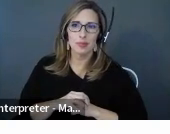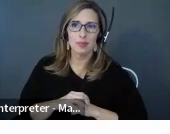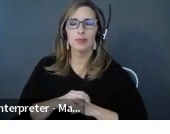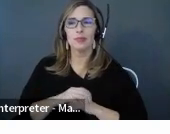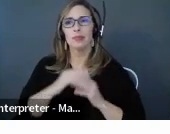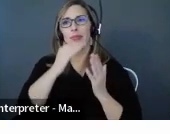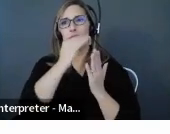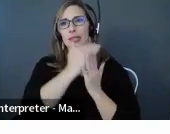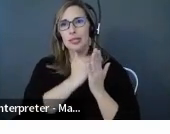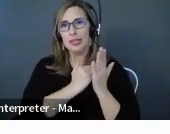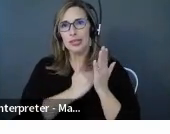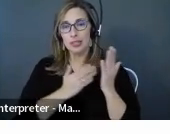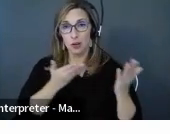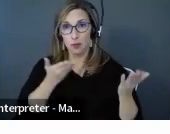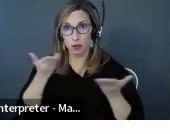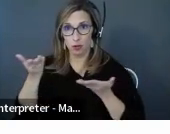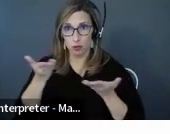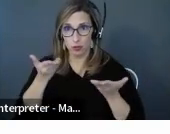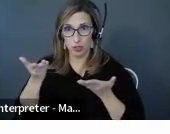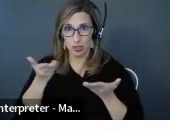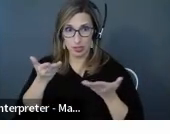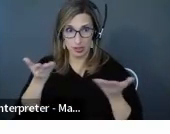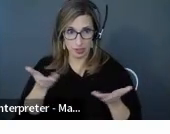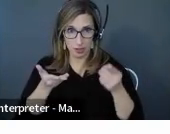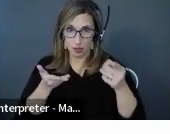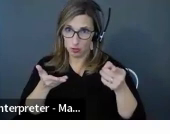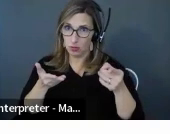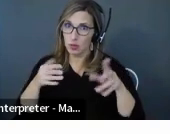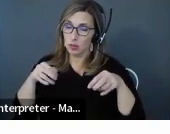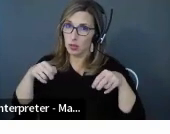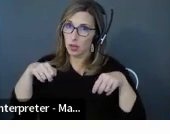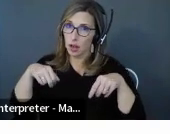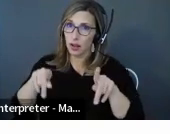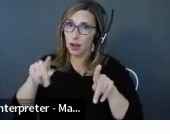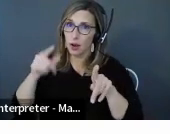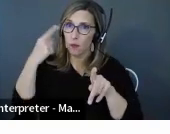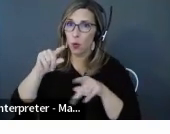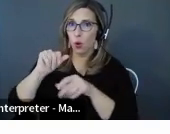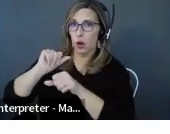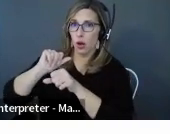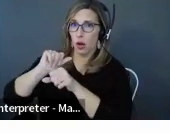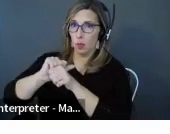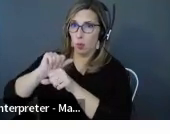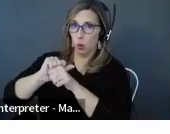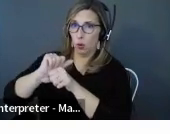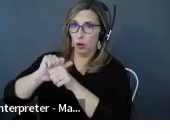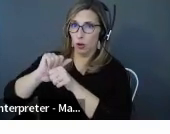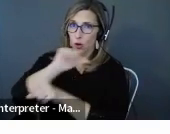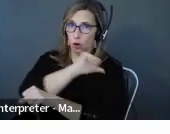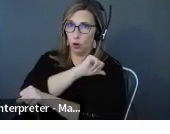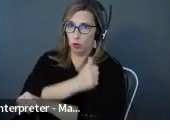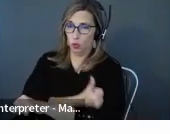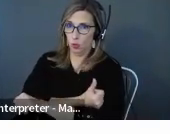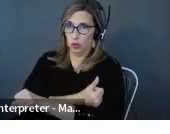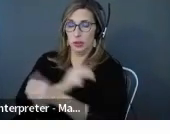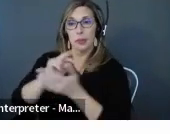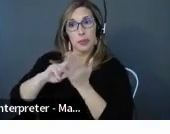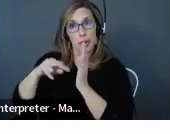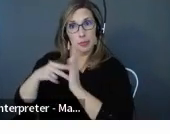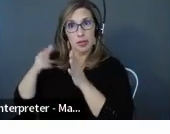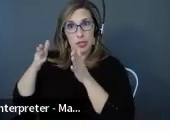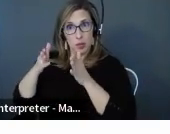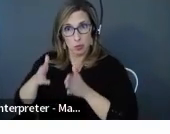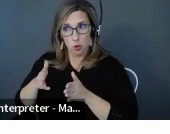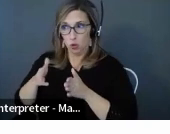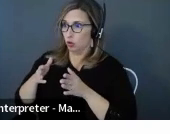are the services on the CSW that allow for employer authority. That means that someone self-directing their